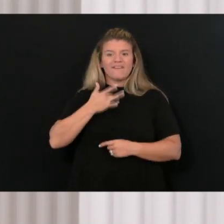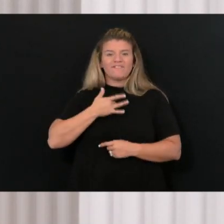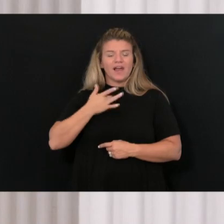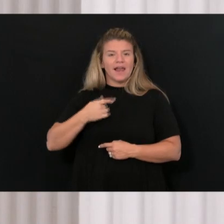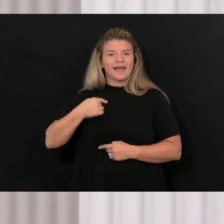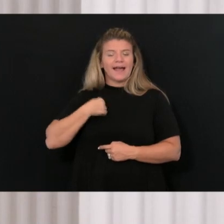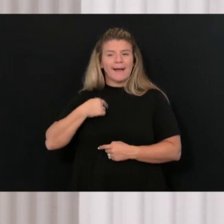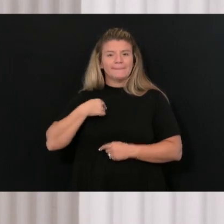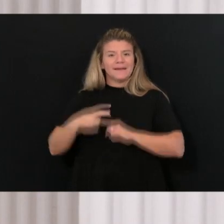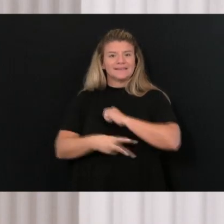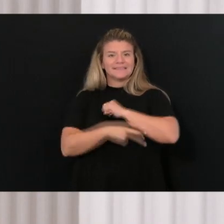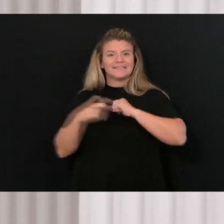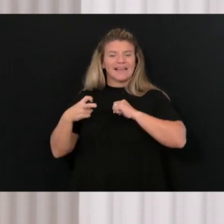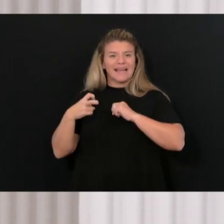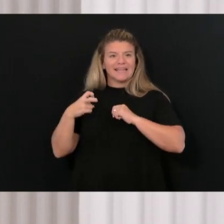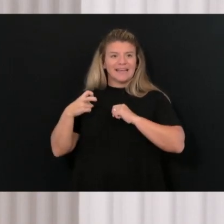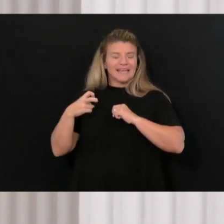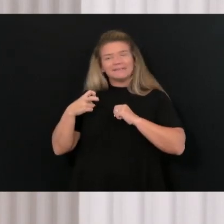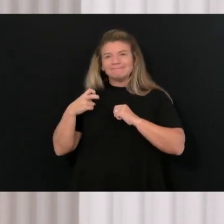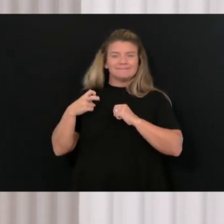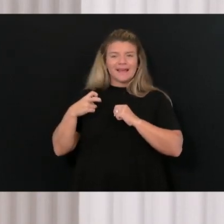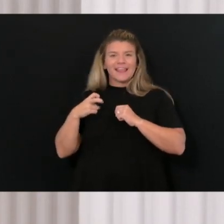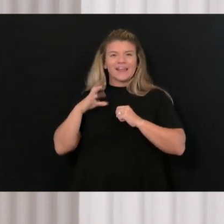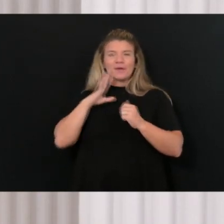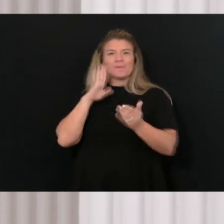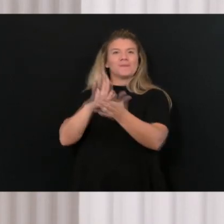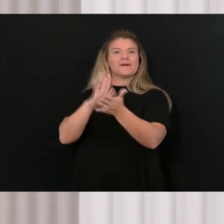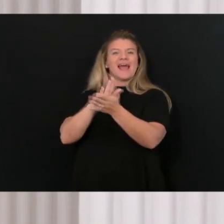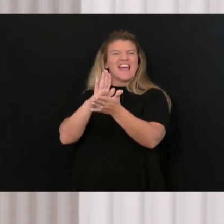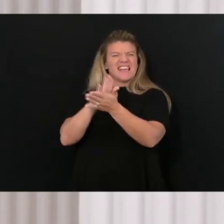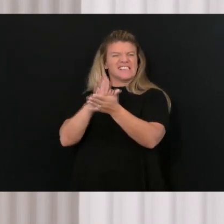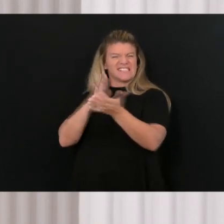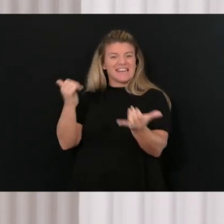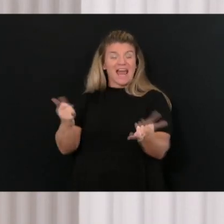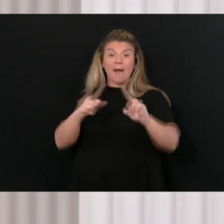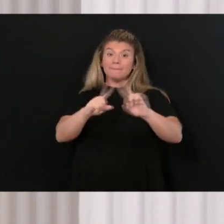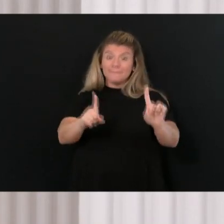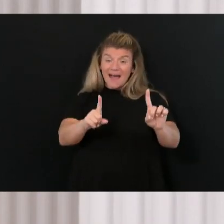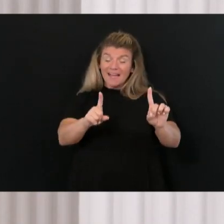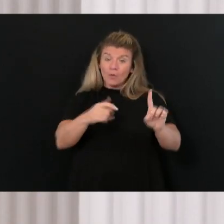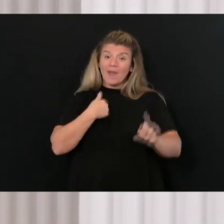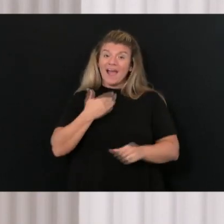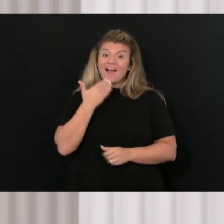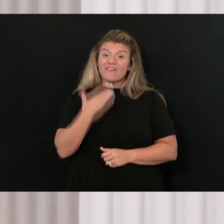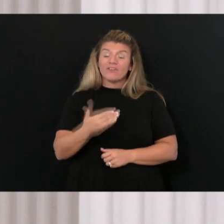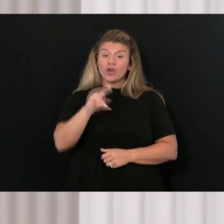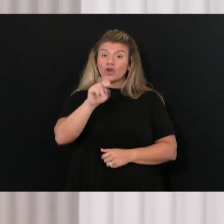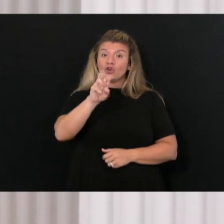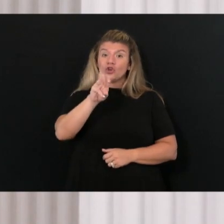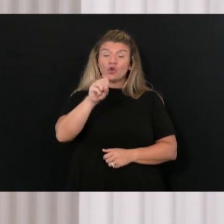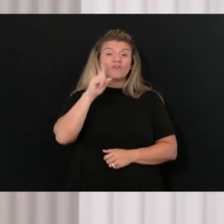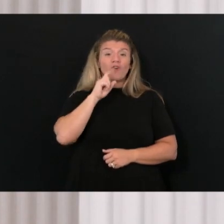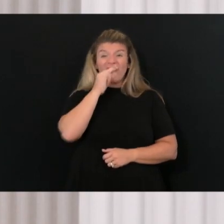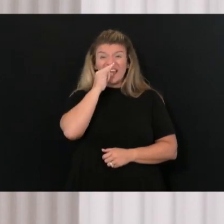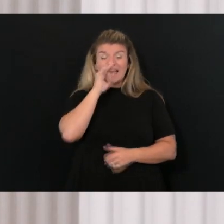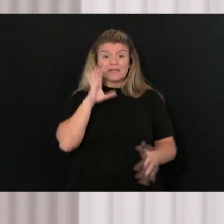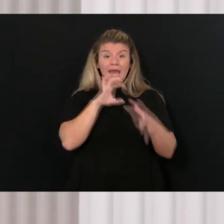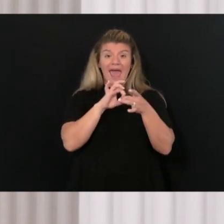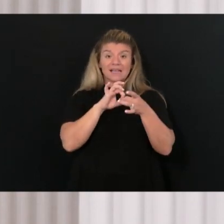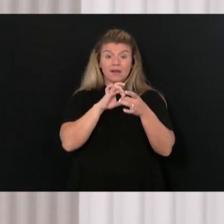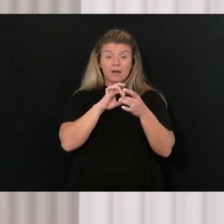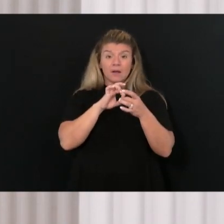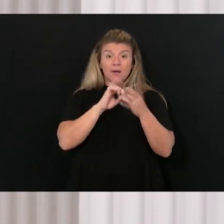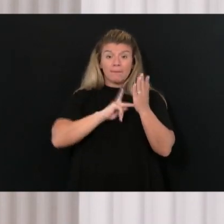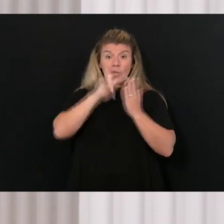from the governor on this one, but we have some good news on the Kids Connect. The Kids Connect project